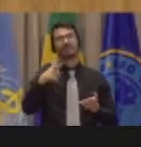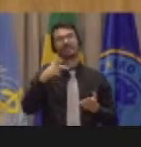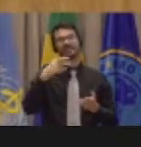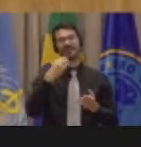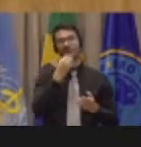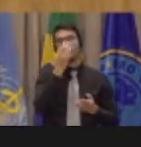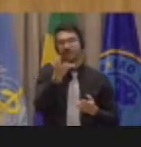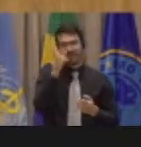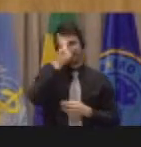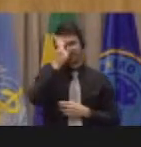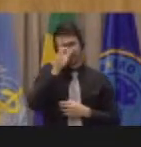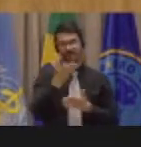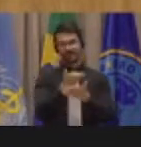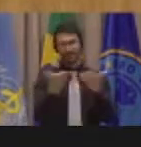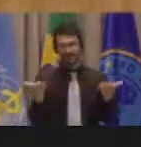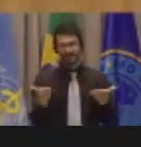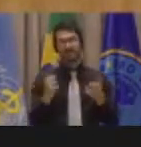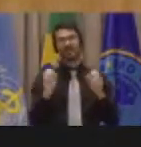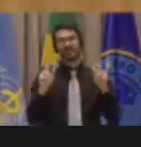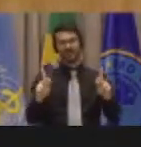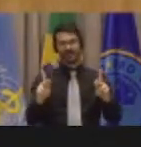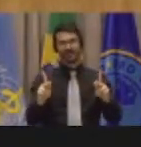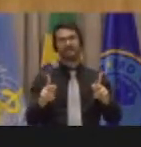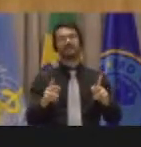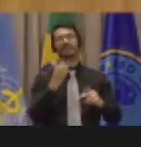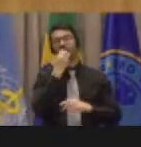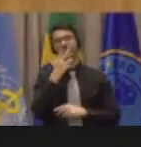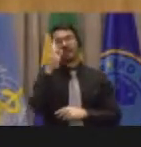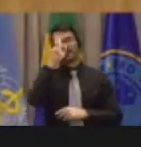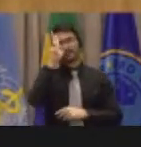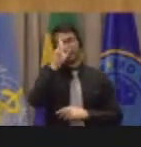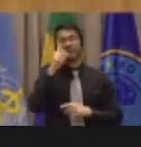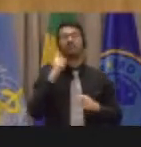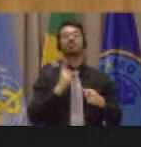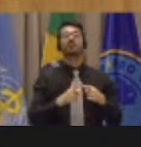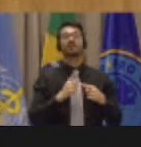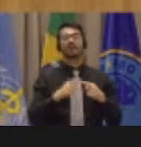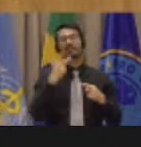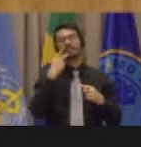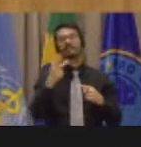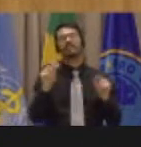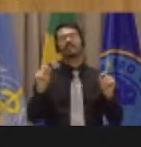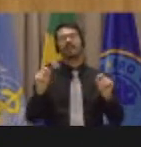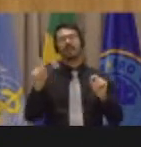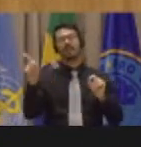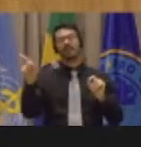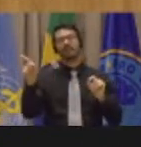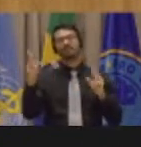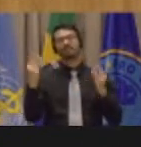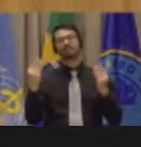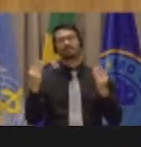So I would like to tell you a little anecdote while we wait. So